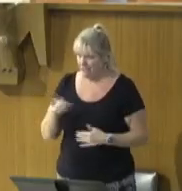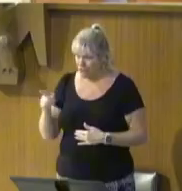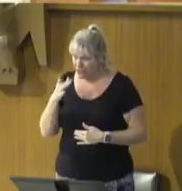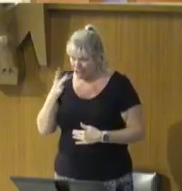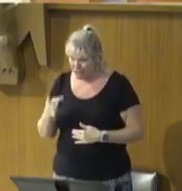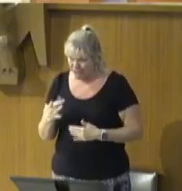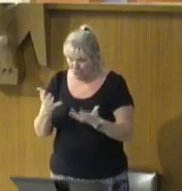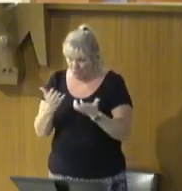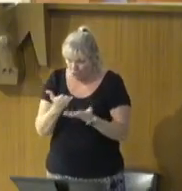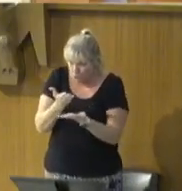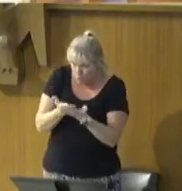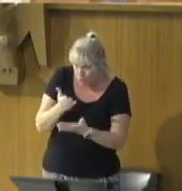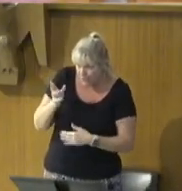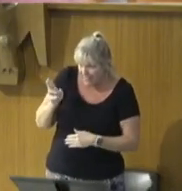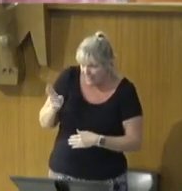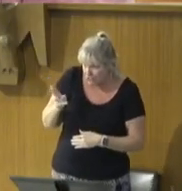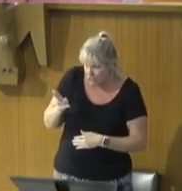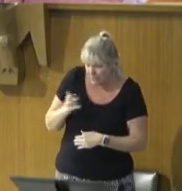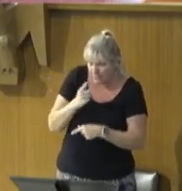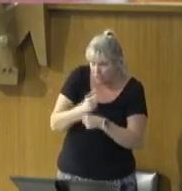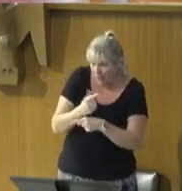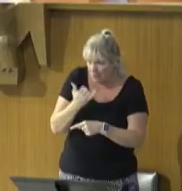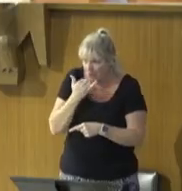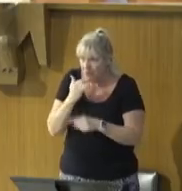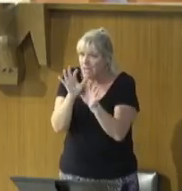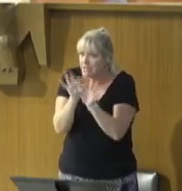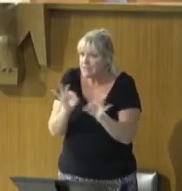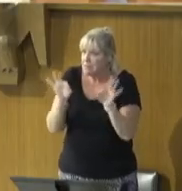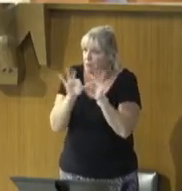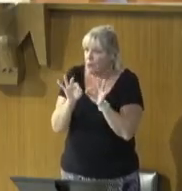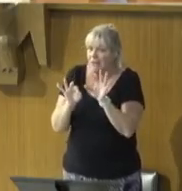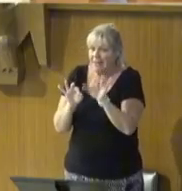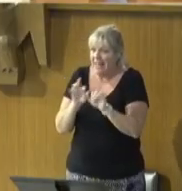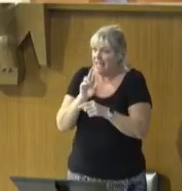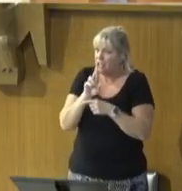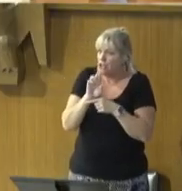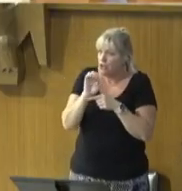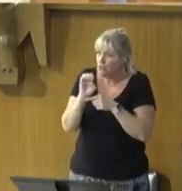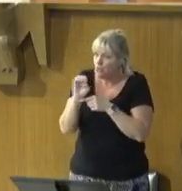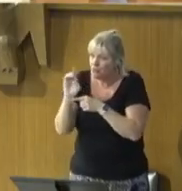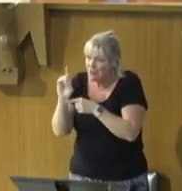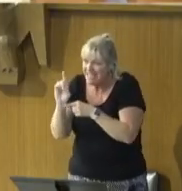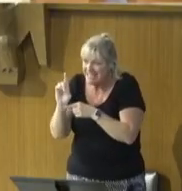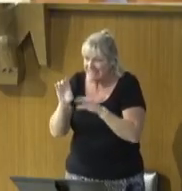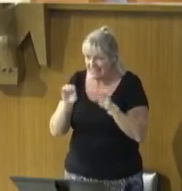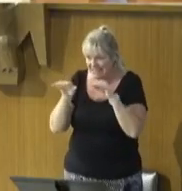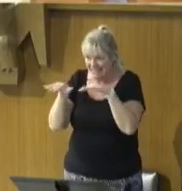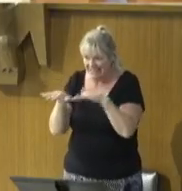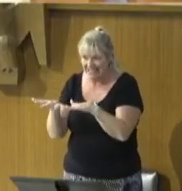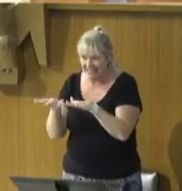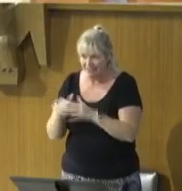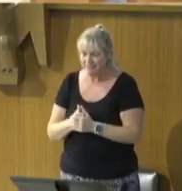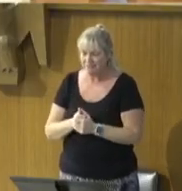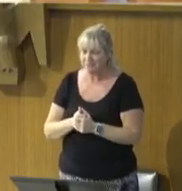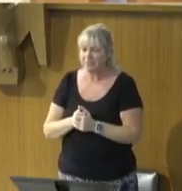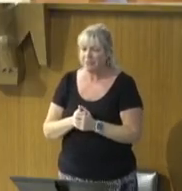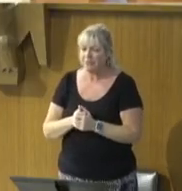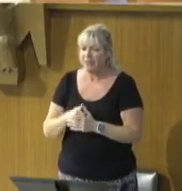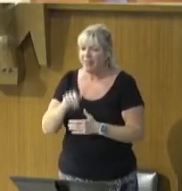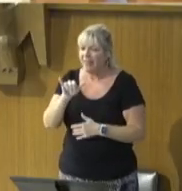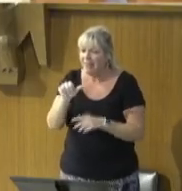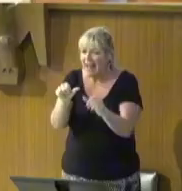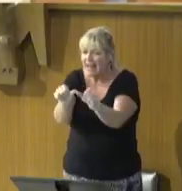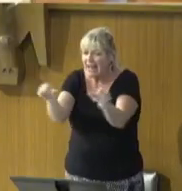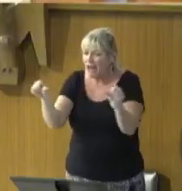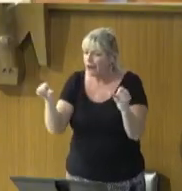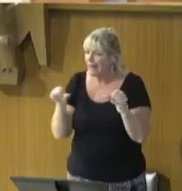actually important that it was the Reed Sea and not the Red Sea for a couple of reasons. In these smaller areas,